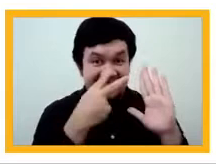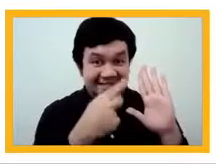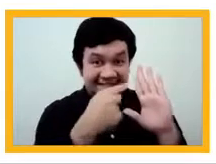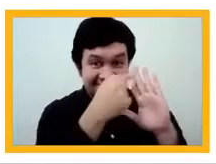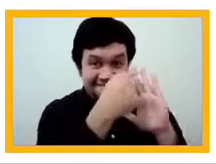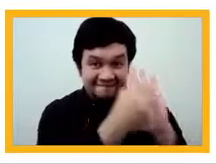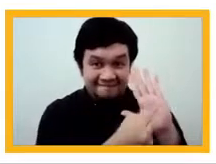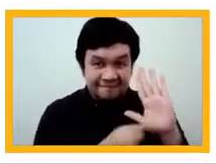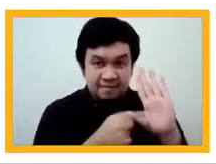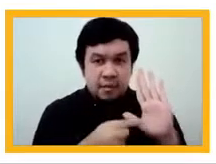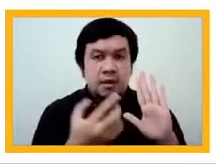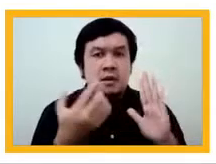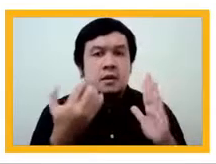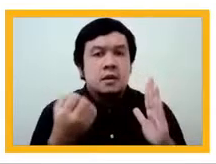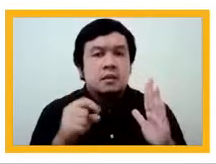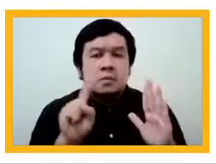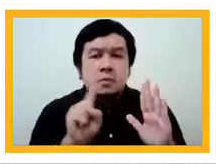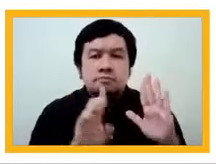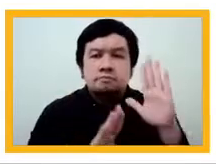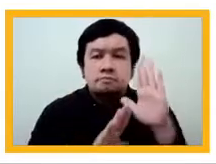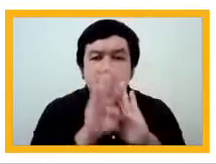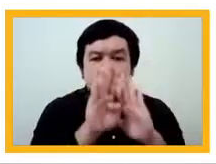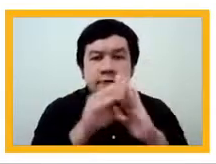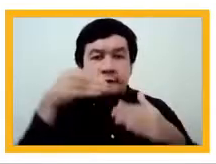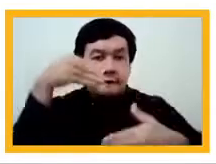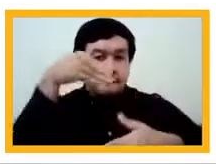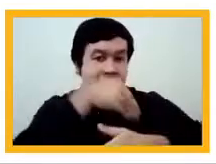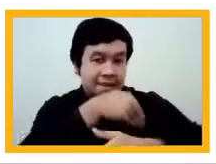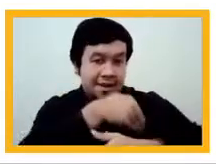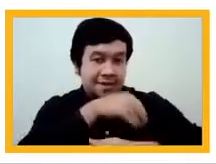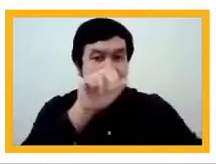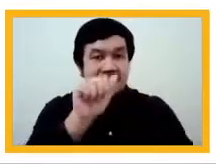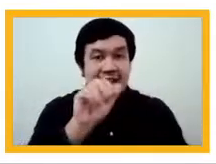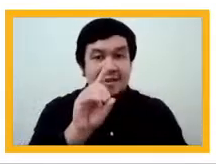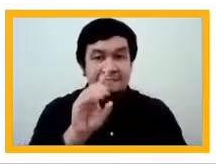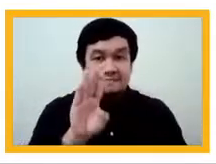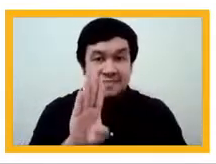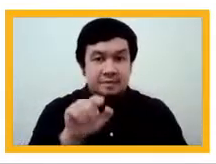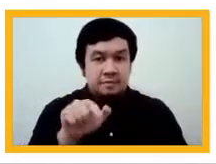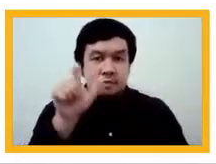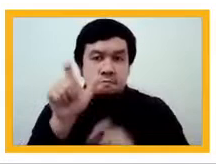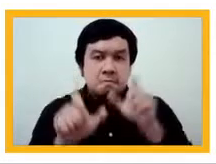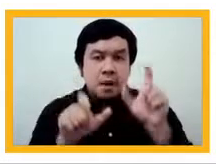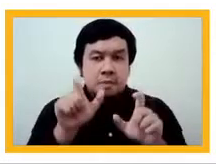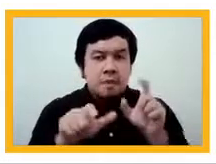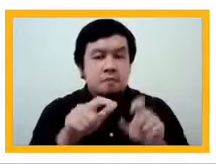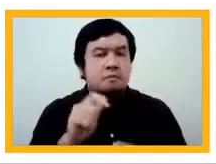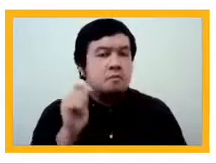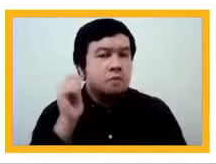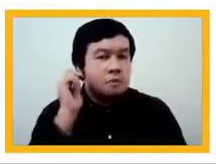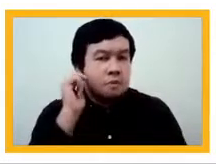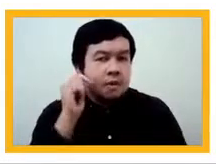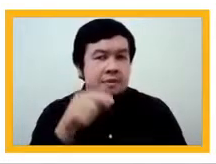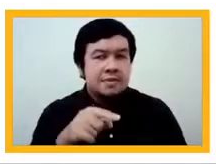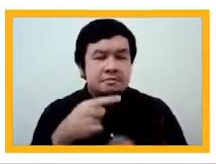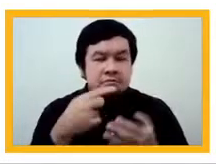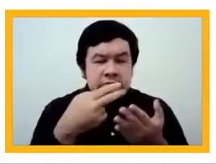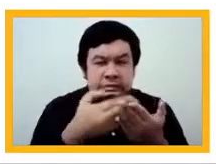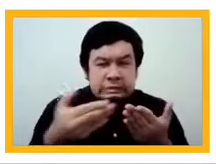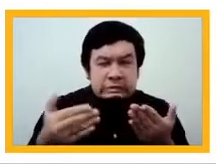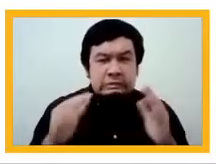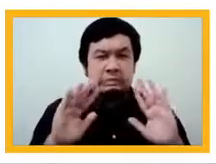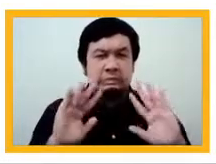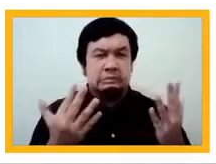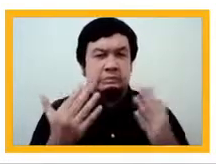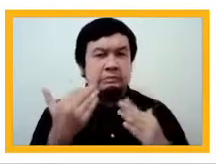development bank. Most people see the lack of resources and capacity to engage with more research and development activities